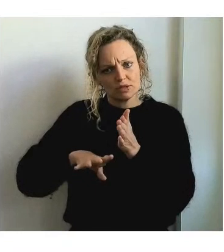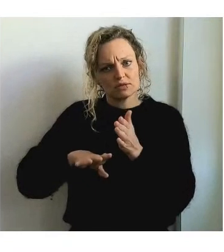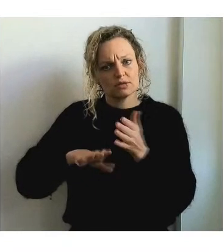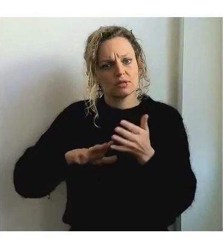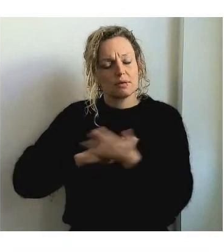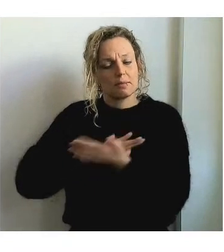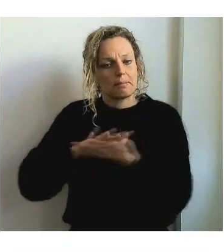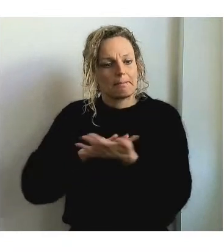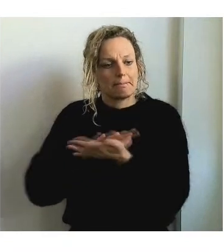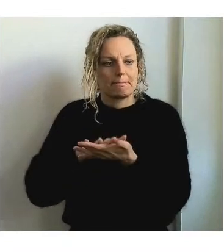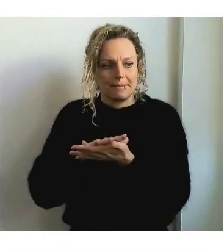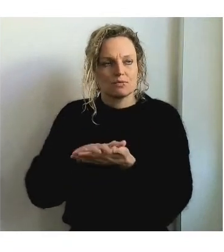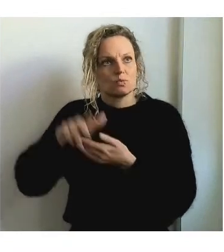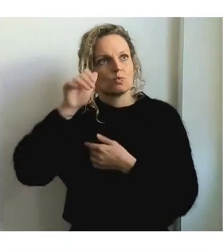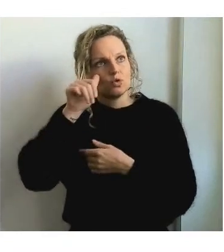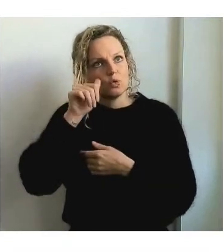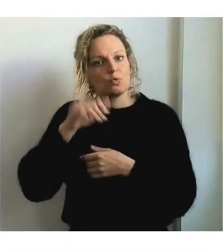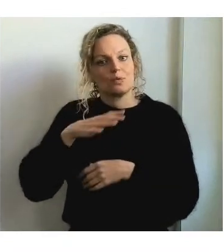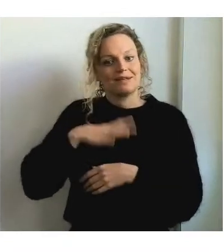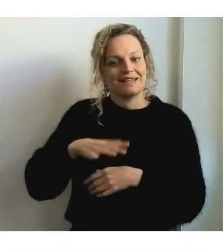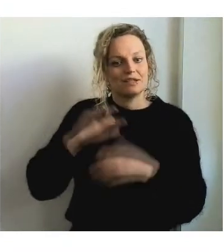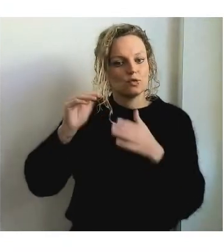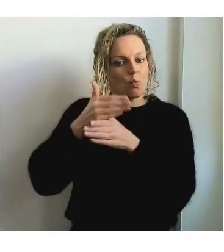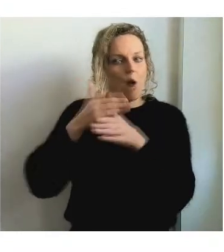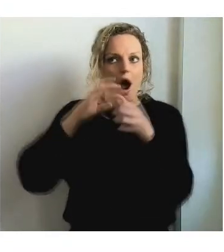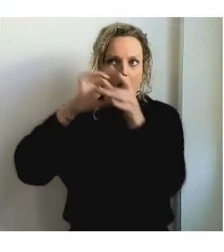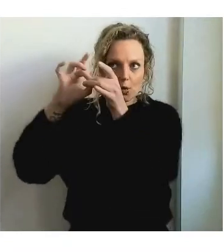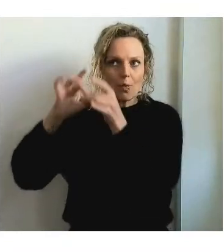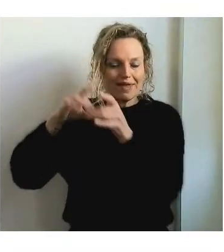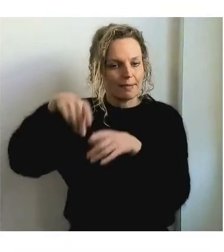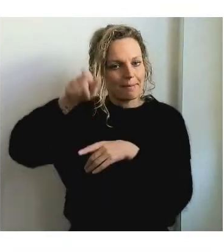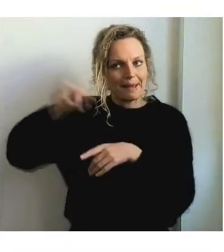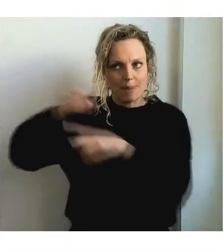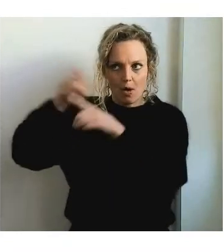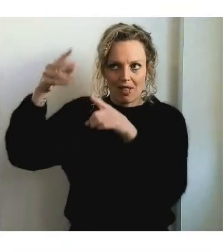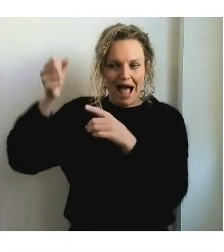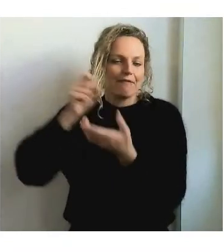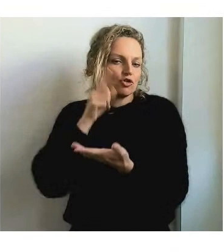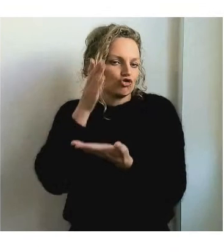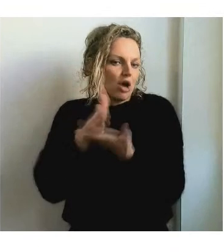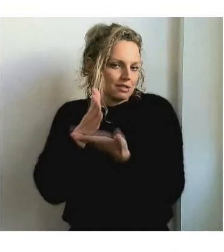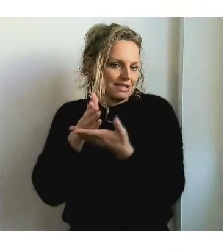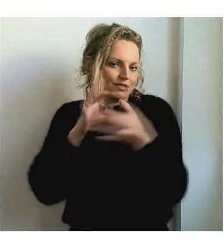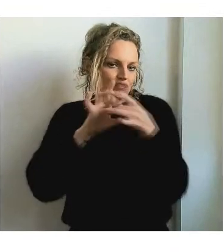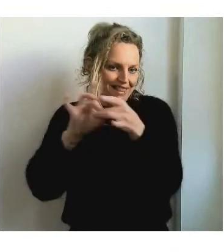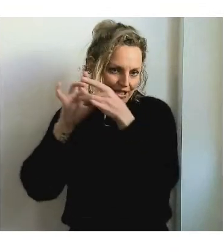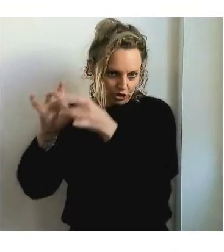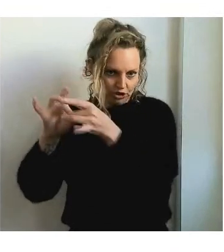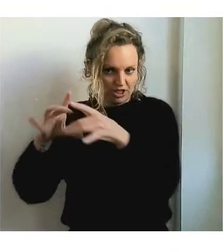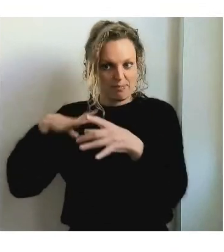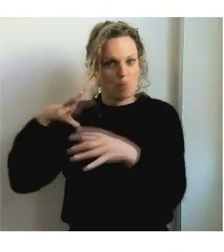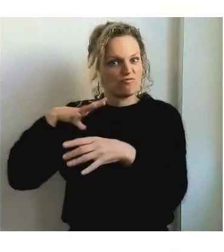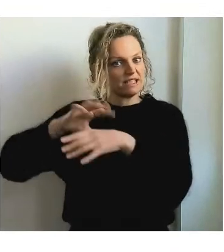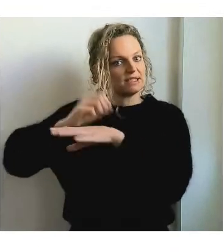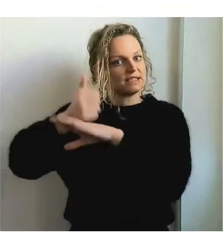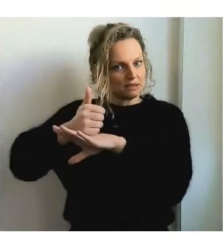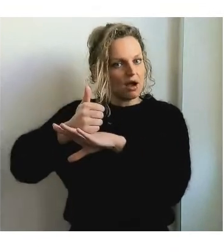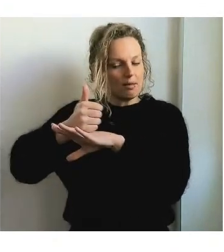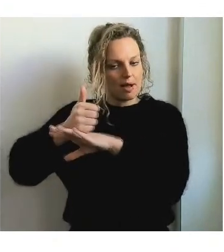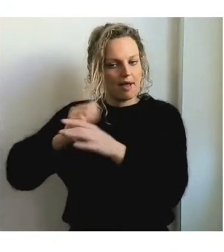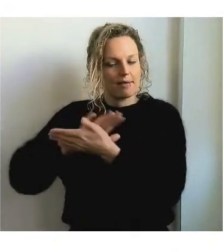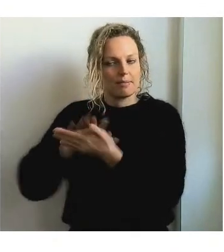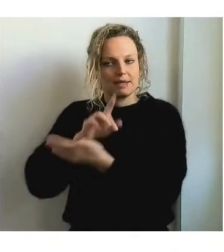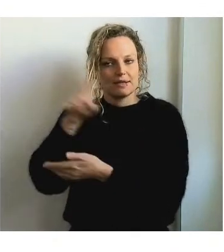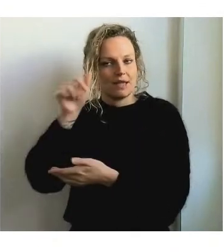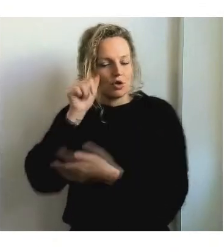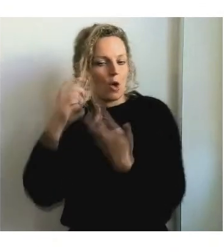people who have those trusted relationships and can reach those who are most in need, both to be able to make sure